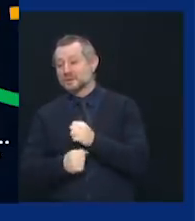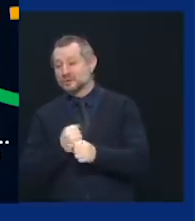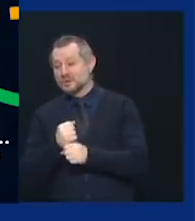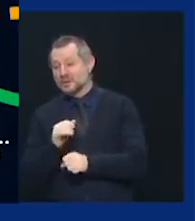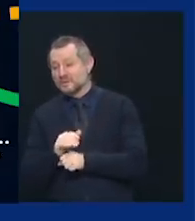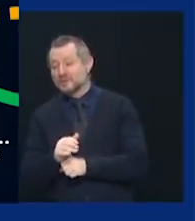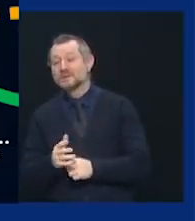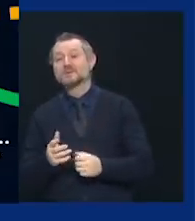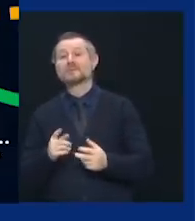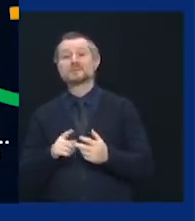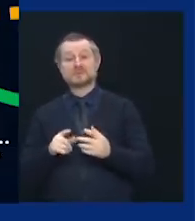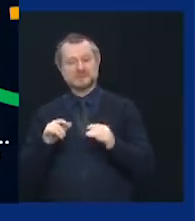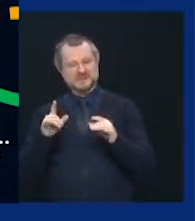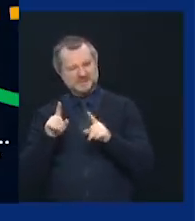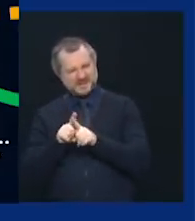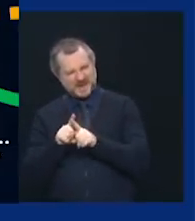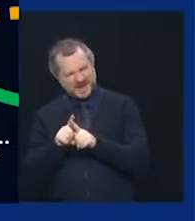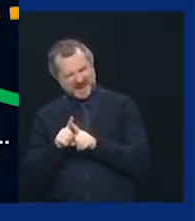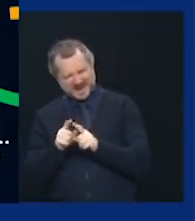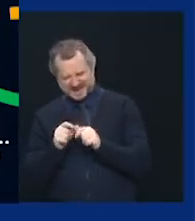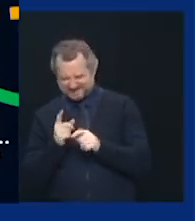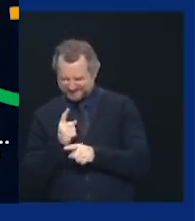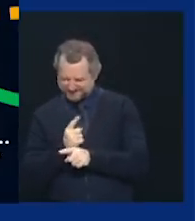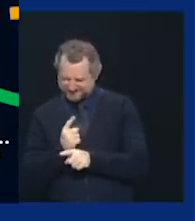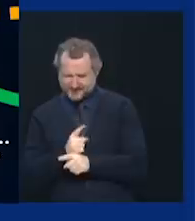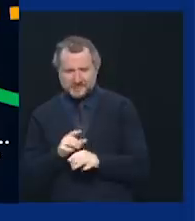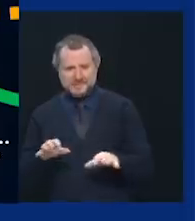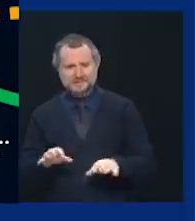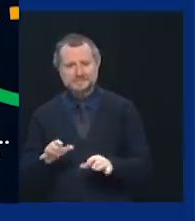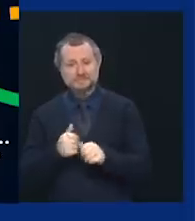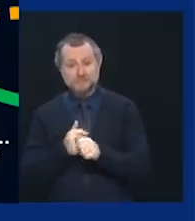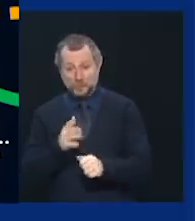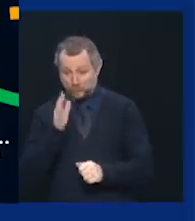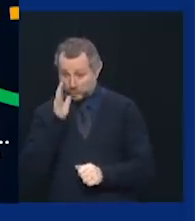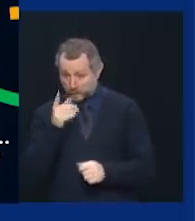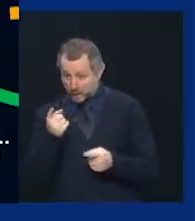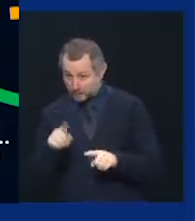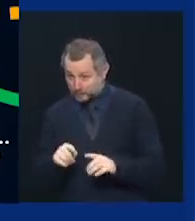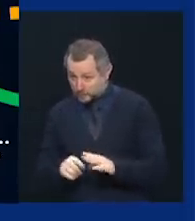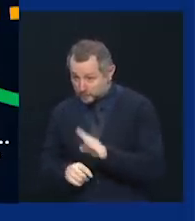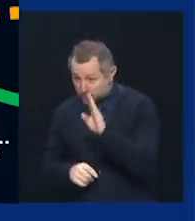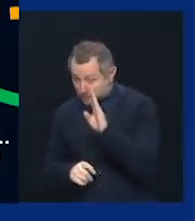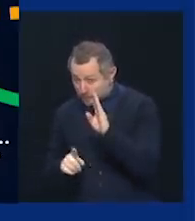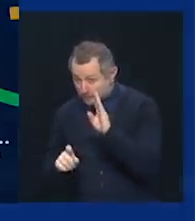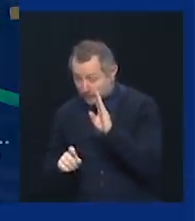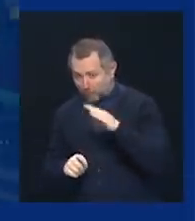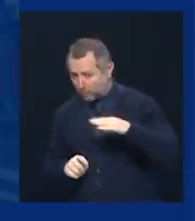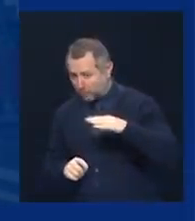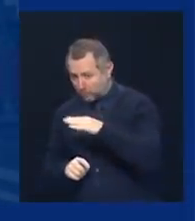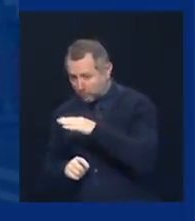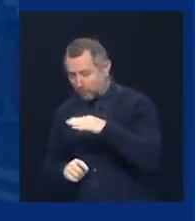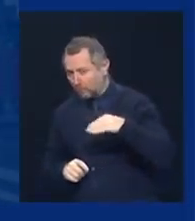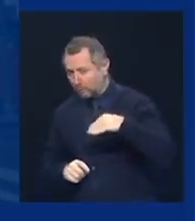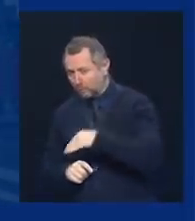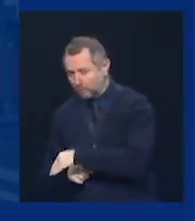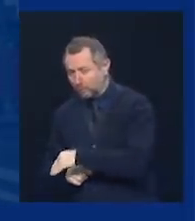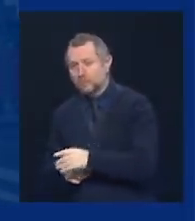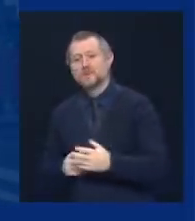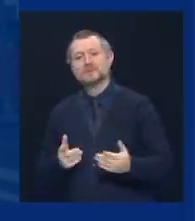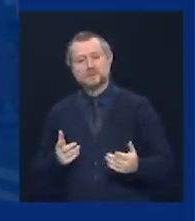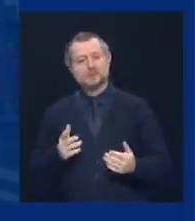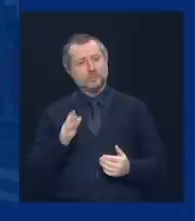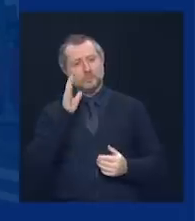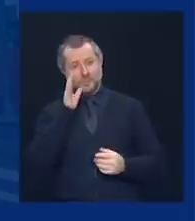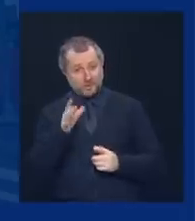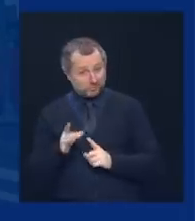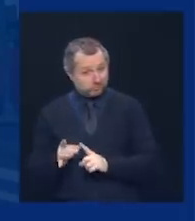diligent, or does that number go up? Does it stay flat? How high does it go up? How fast does it go